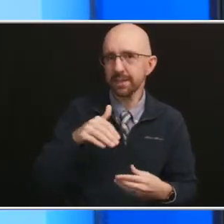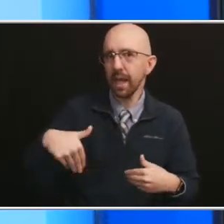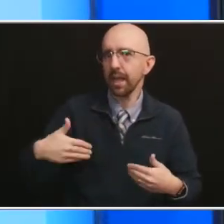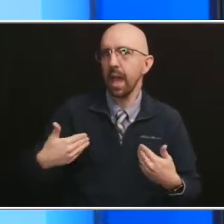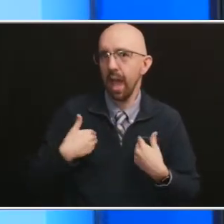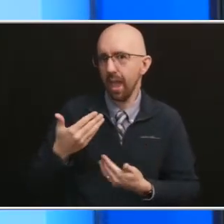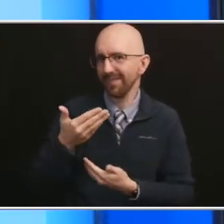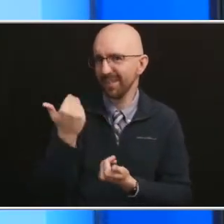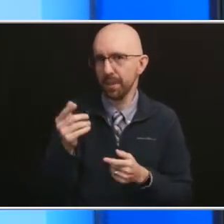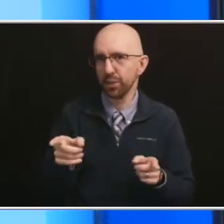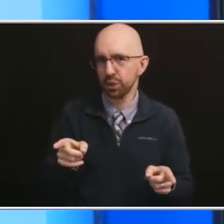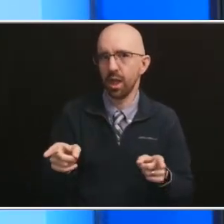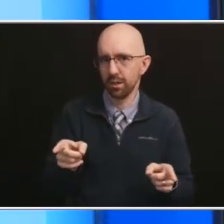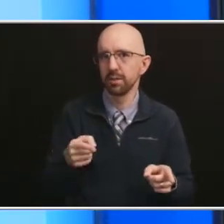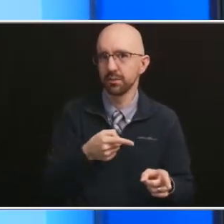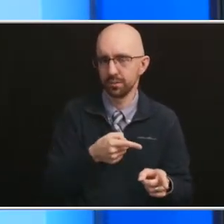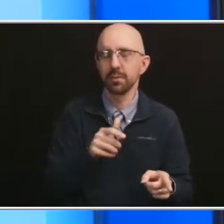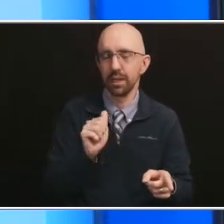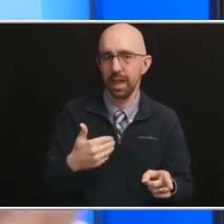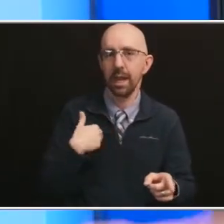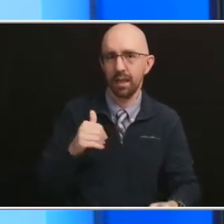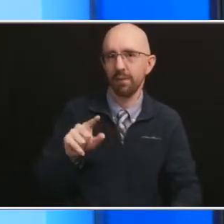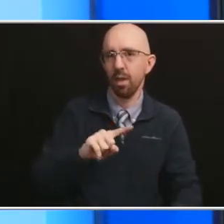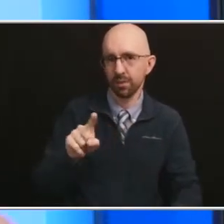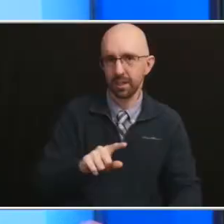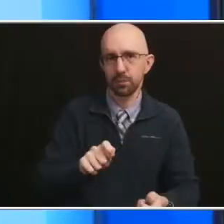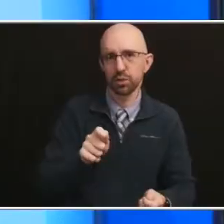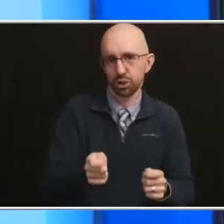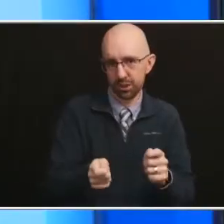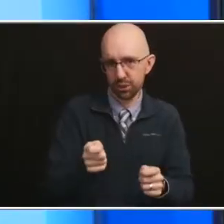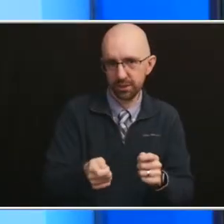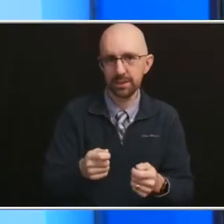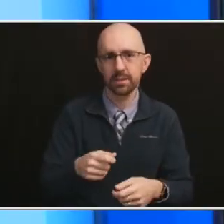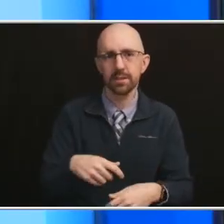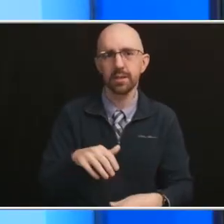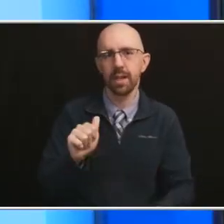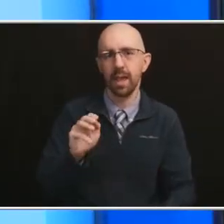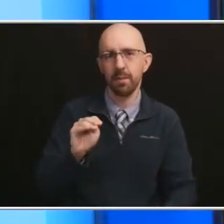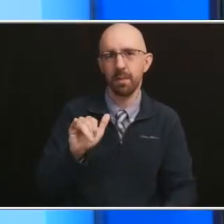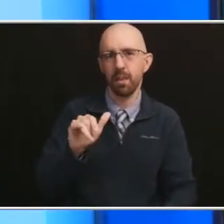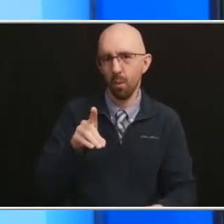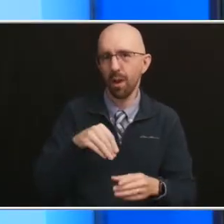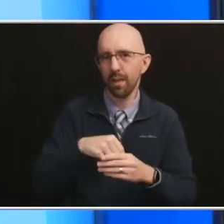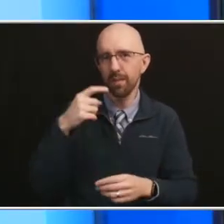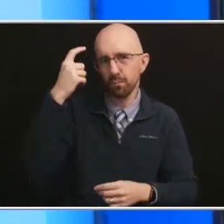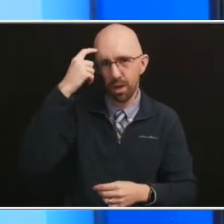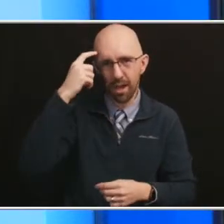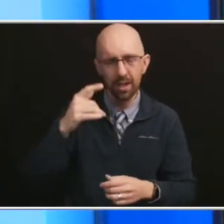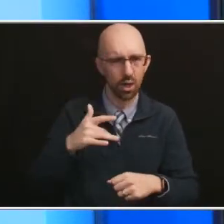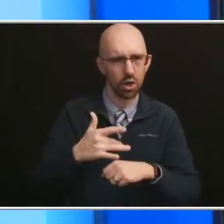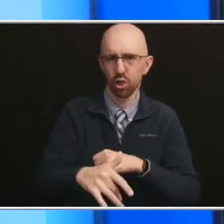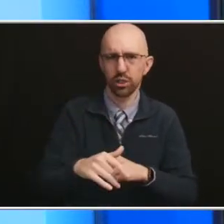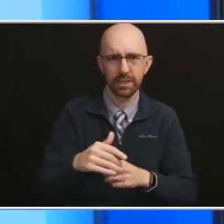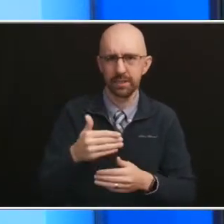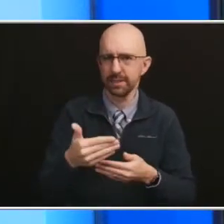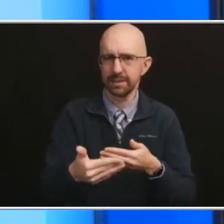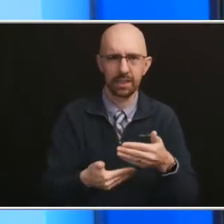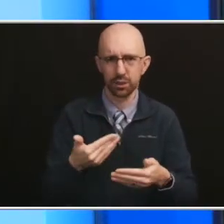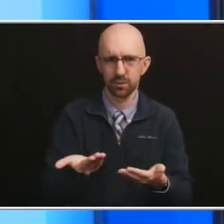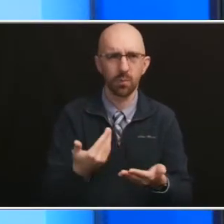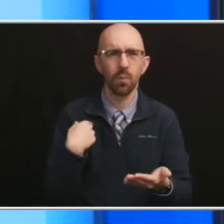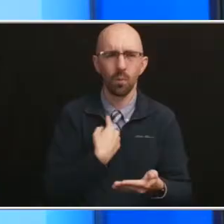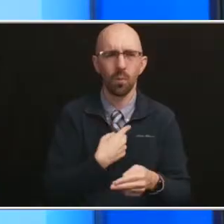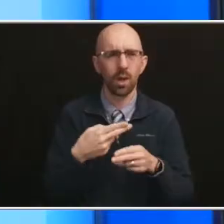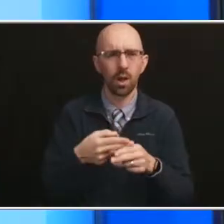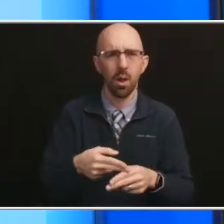I'd never you heard can it that have way. Alzheimer's changes of amyloid and things in the brain at very early stages, what we would call mild